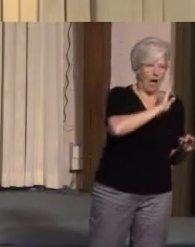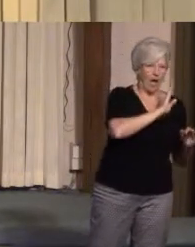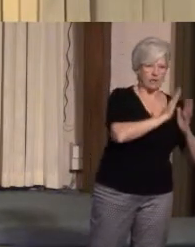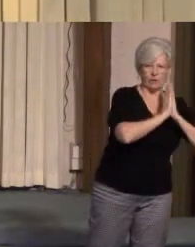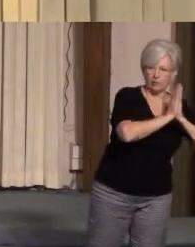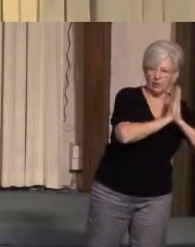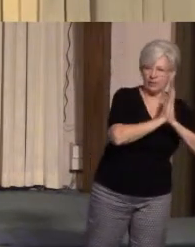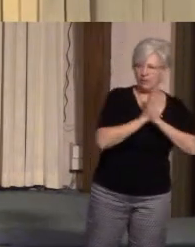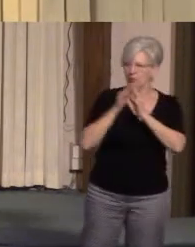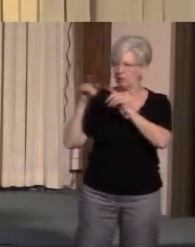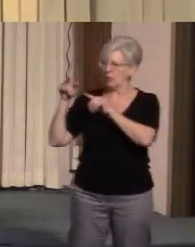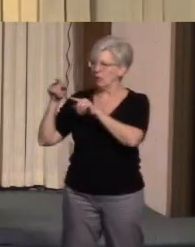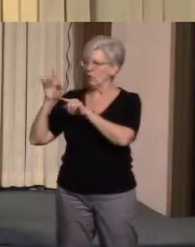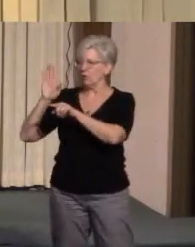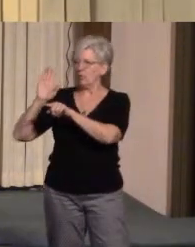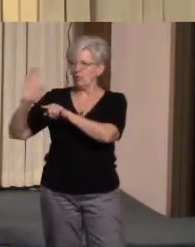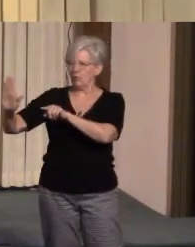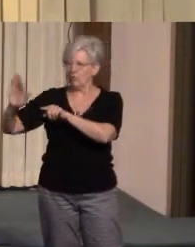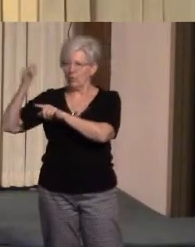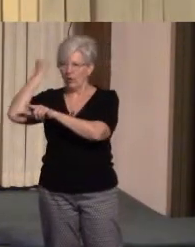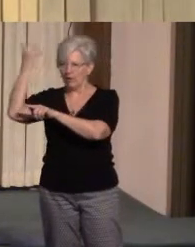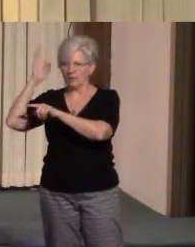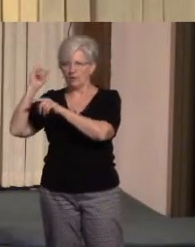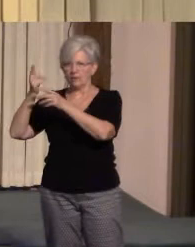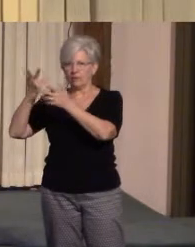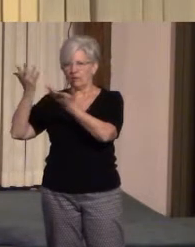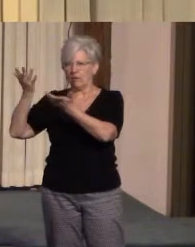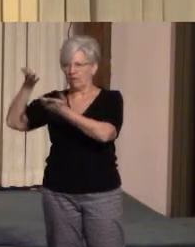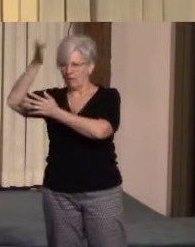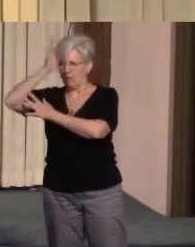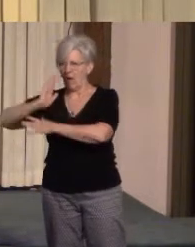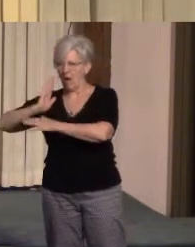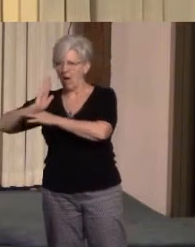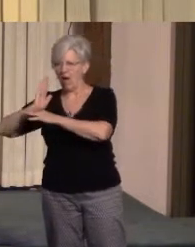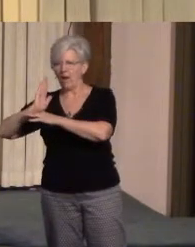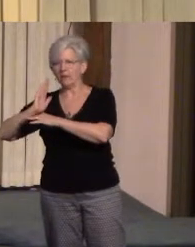those prayers over it, so we need to kill each other about that. That sounds silly,